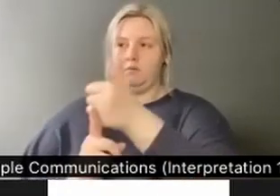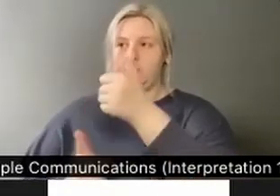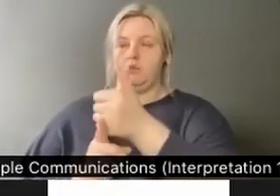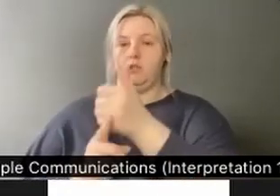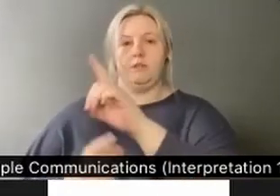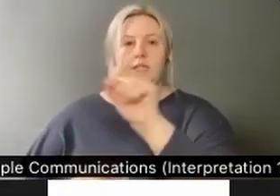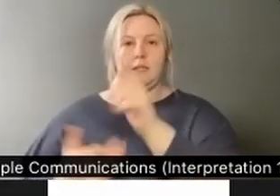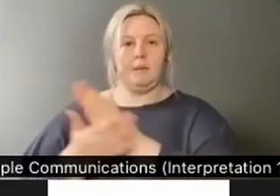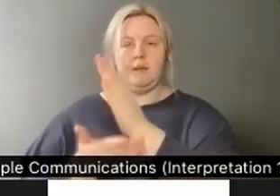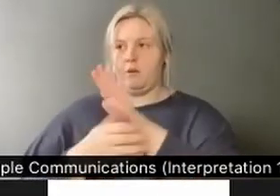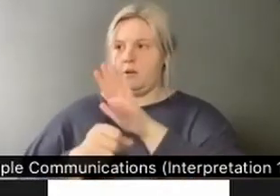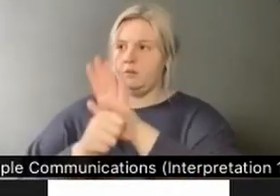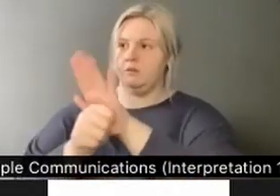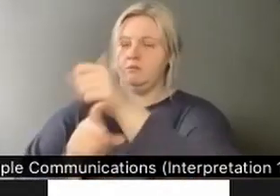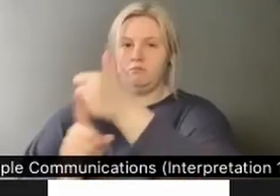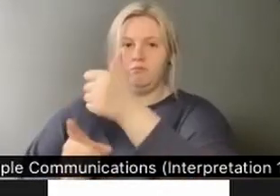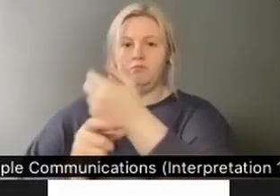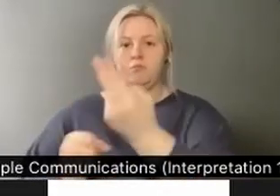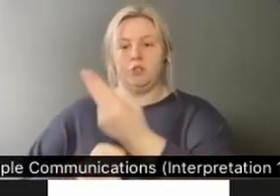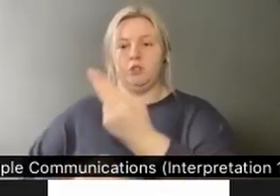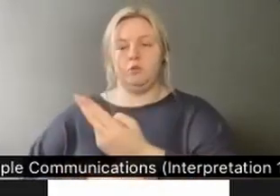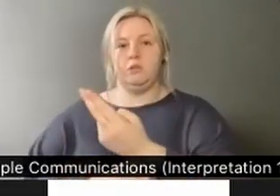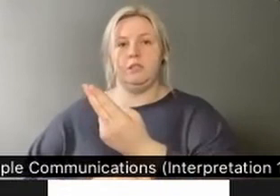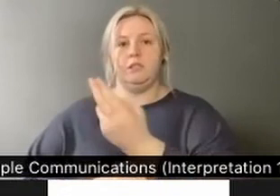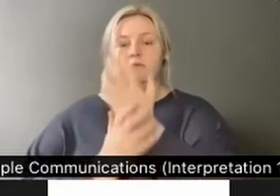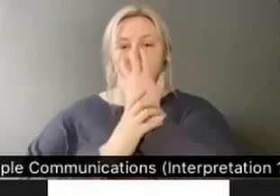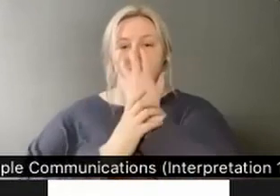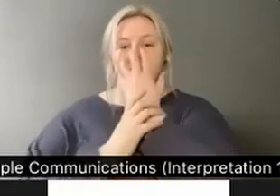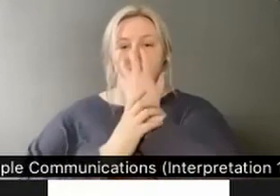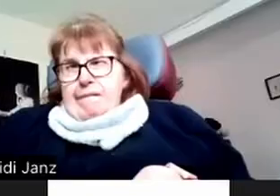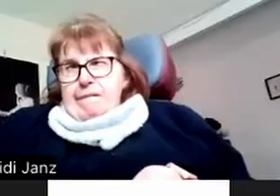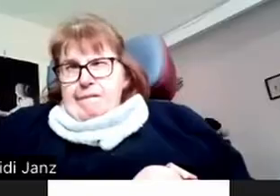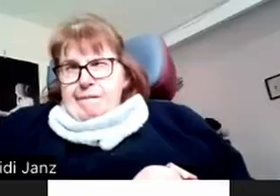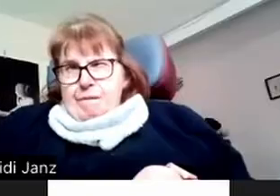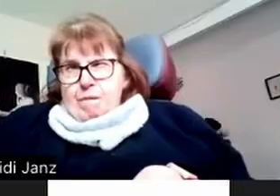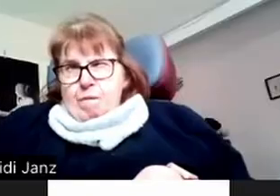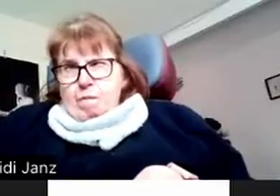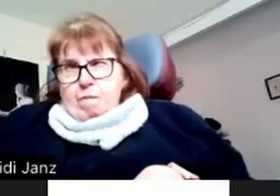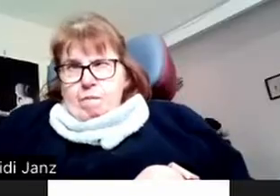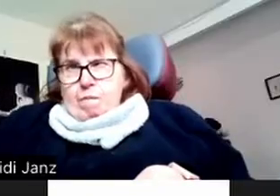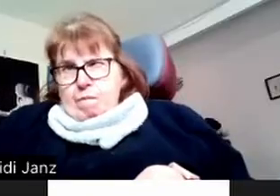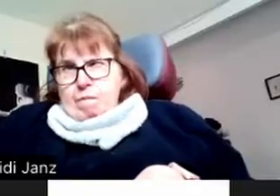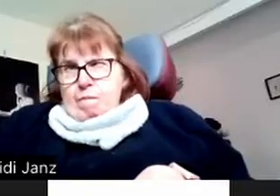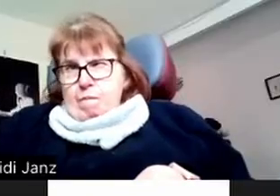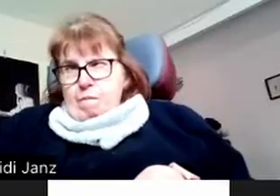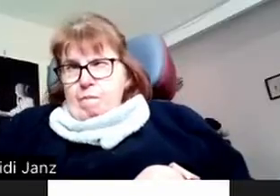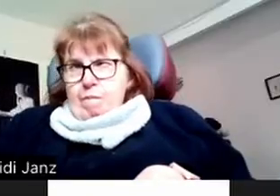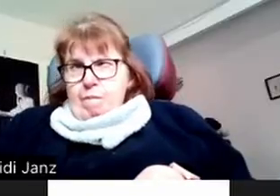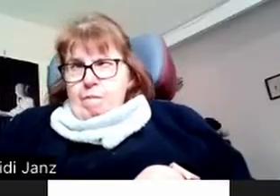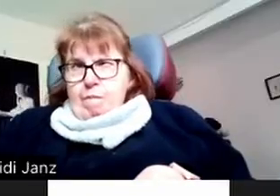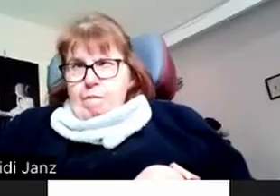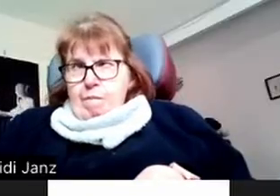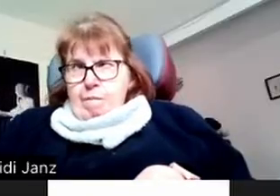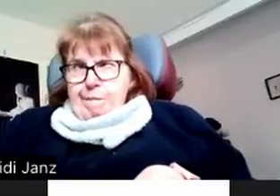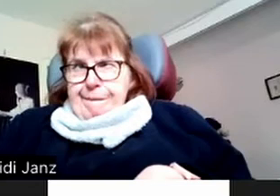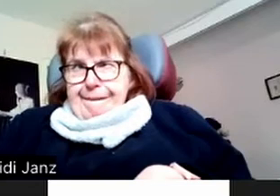and someone who uses a ventilator and wheelchair, reflected in the following terms on how others would likely judge the quality